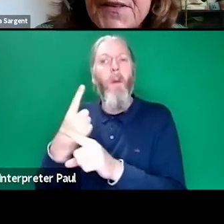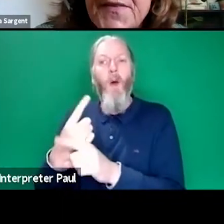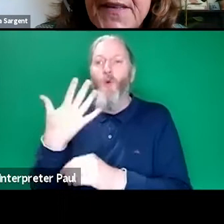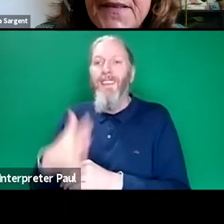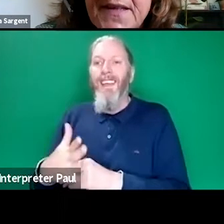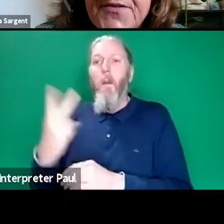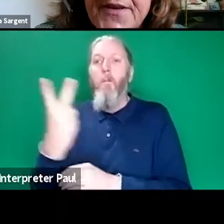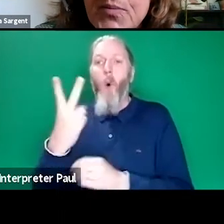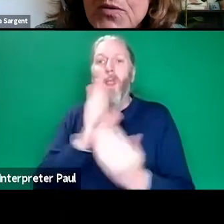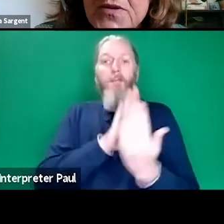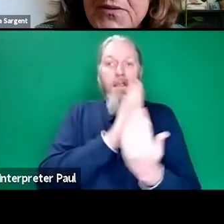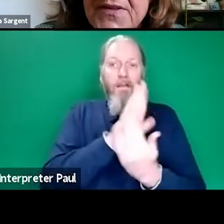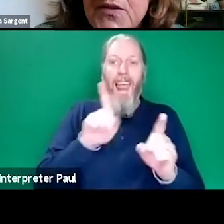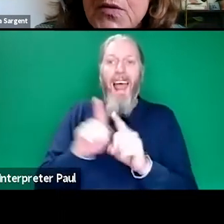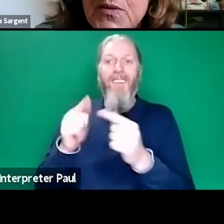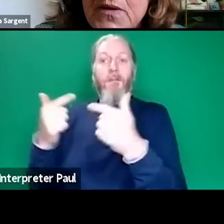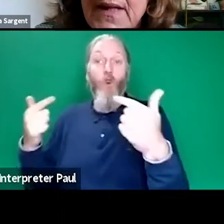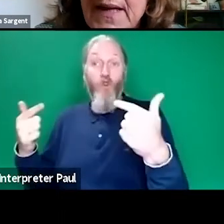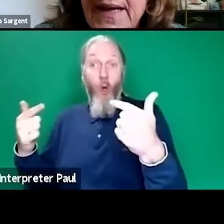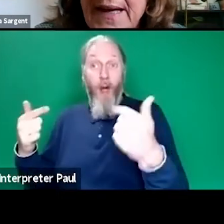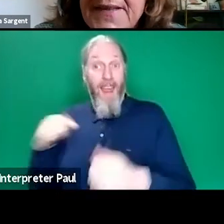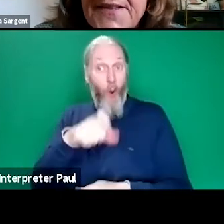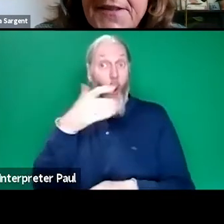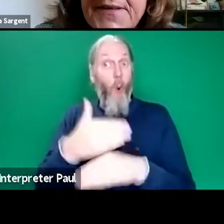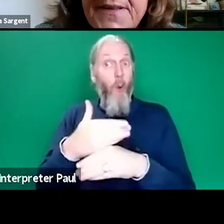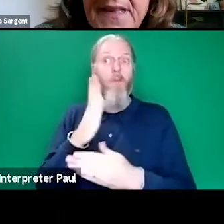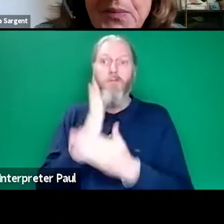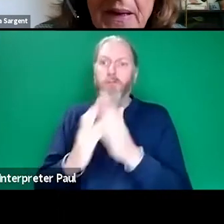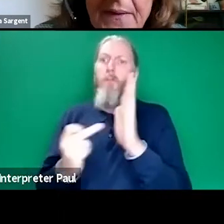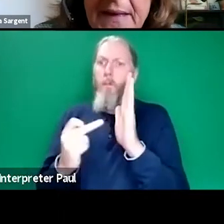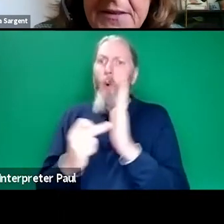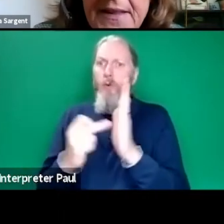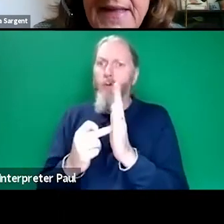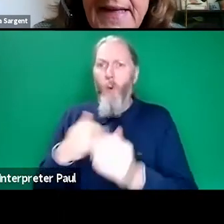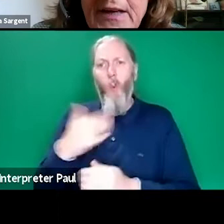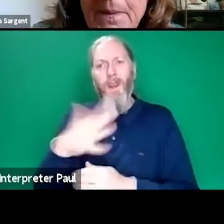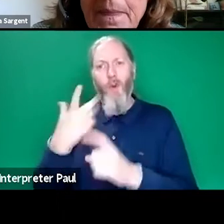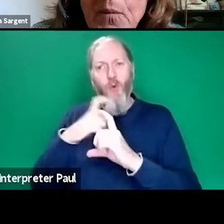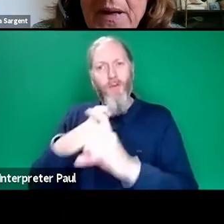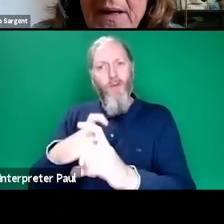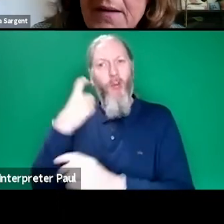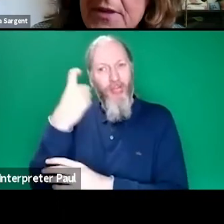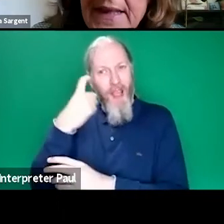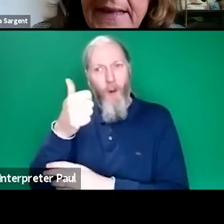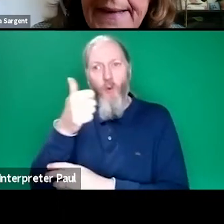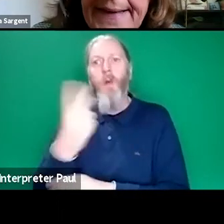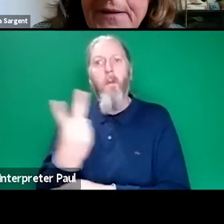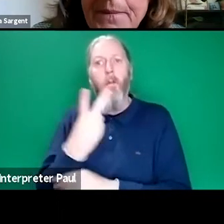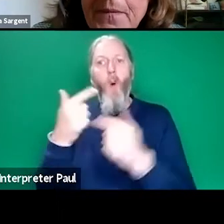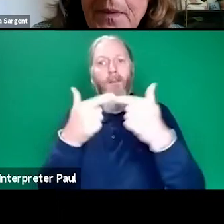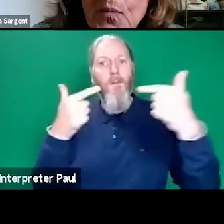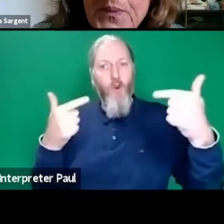and face-to-face, and that's very important to us in Cornwall, and continuing to think about that. We